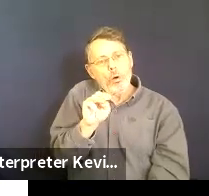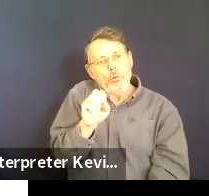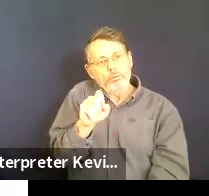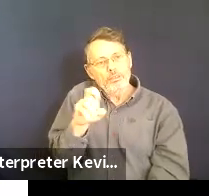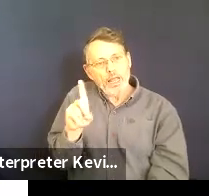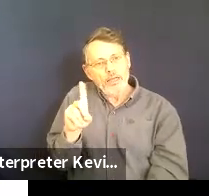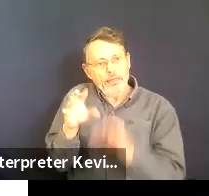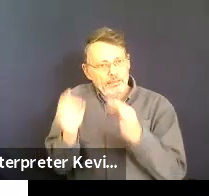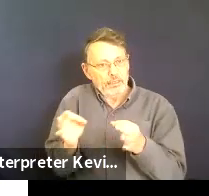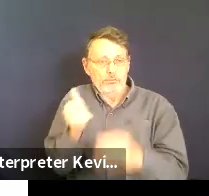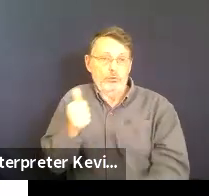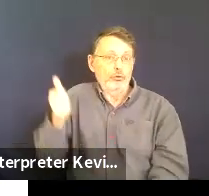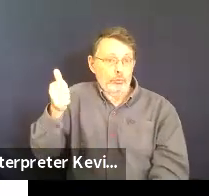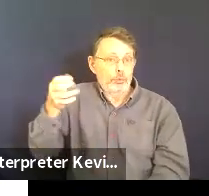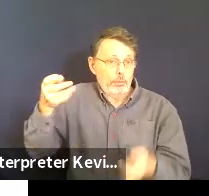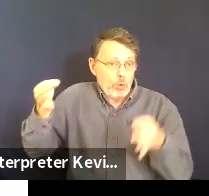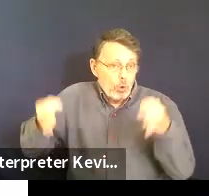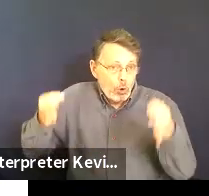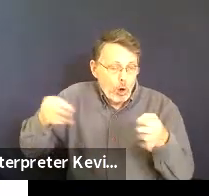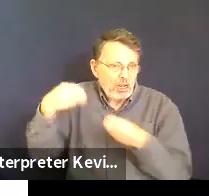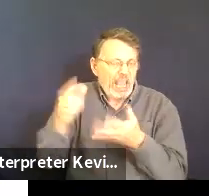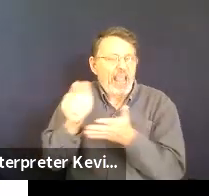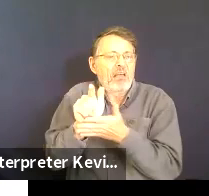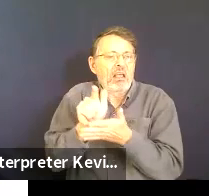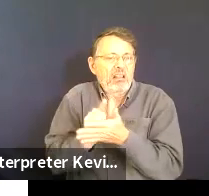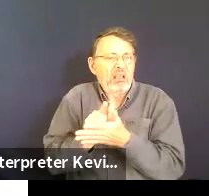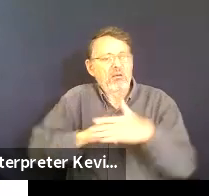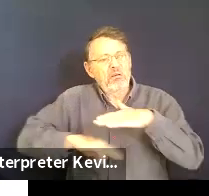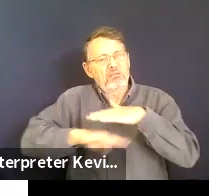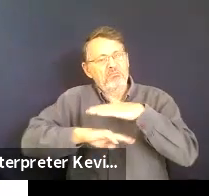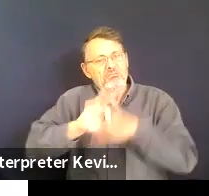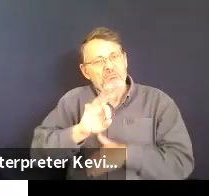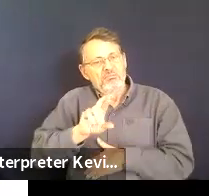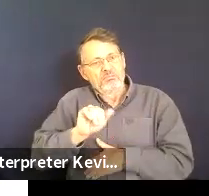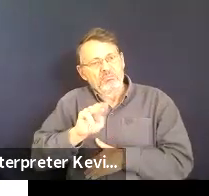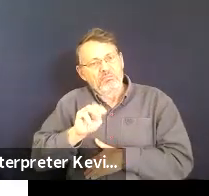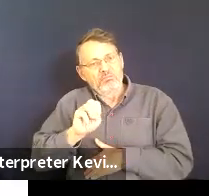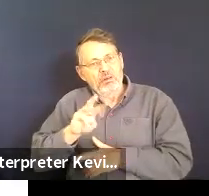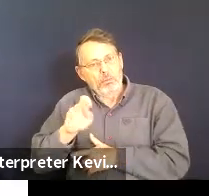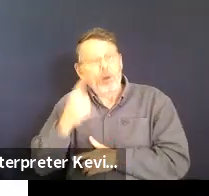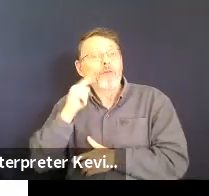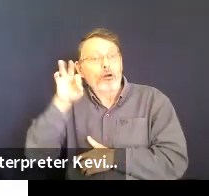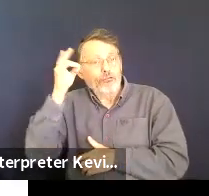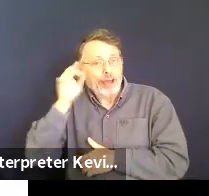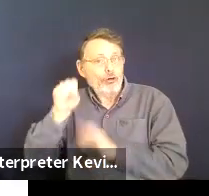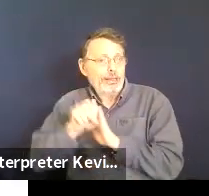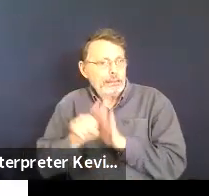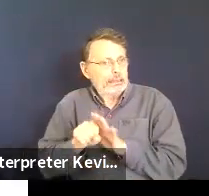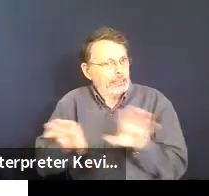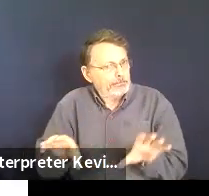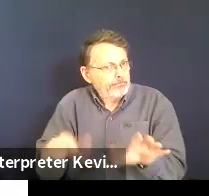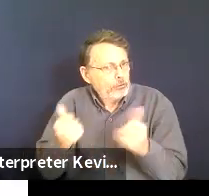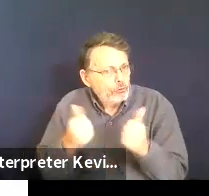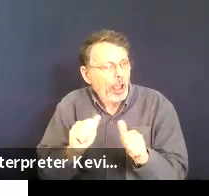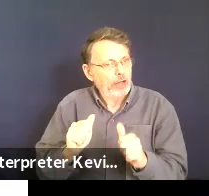decided, provided a legal framework for federal and state efforts to enable individuals to live in the